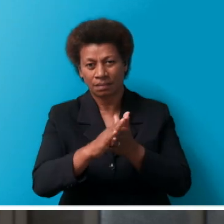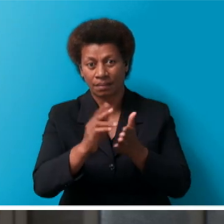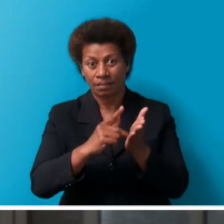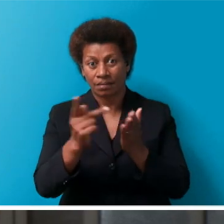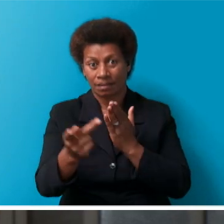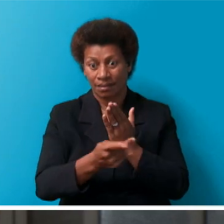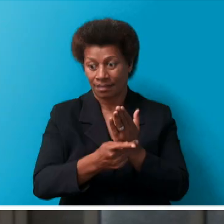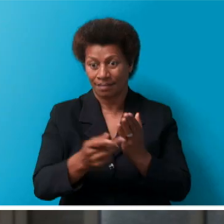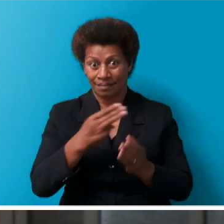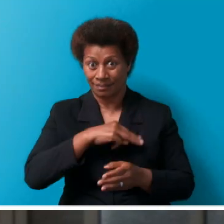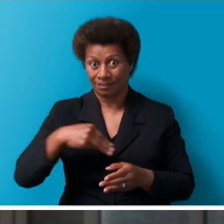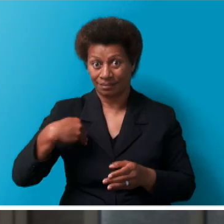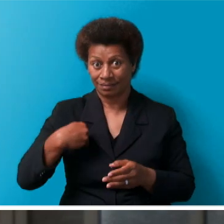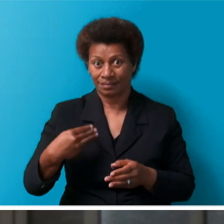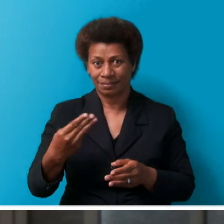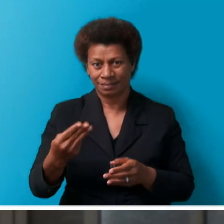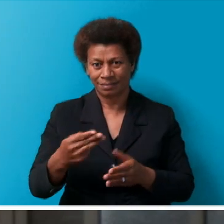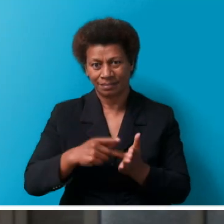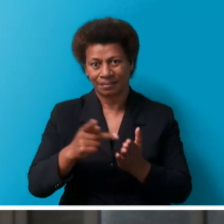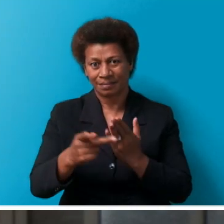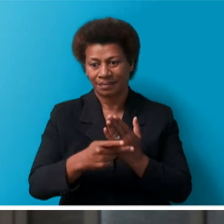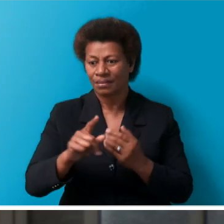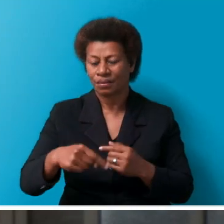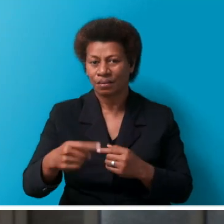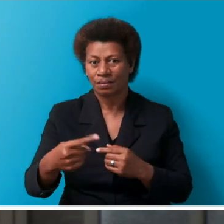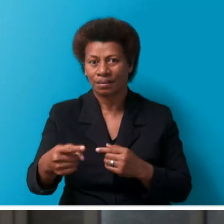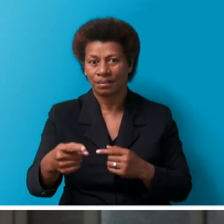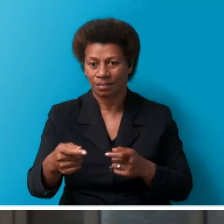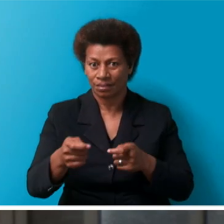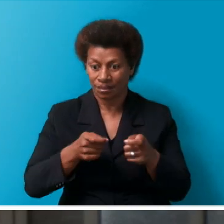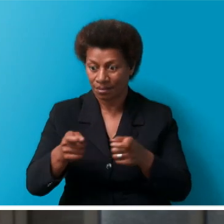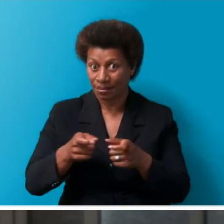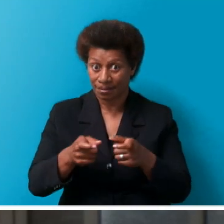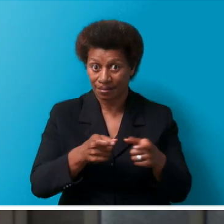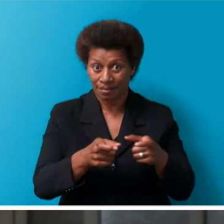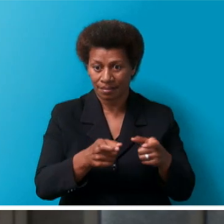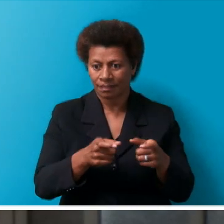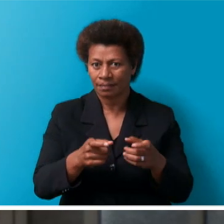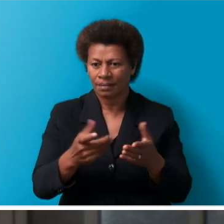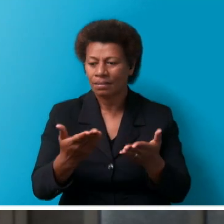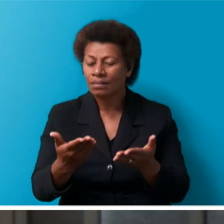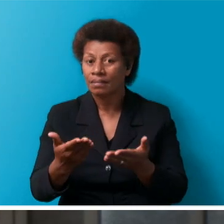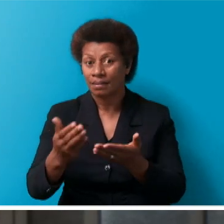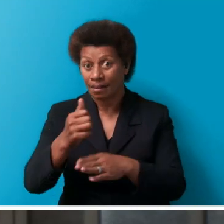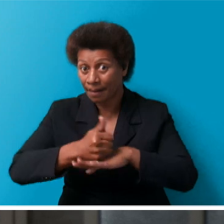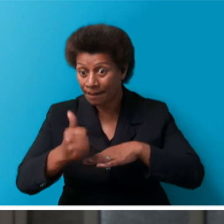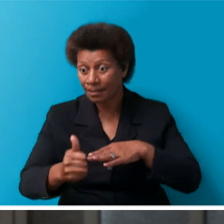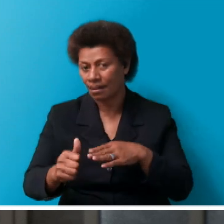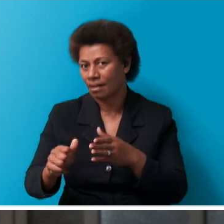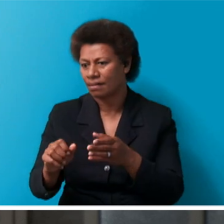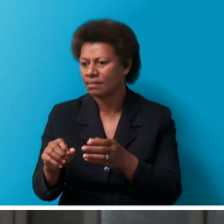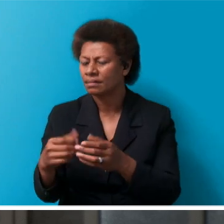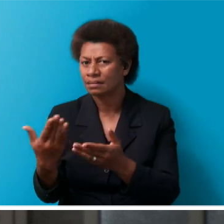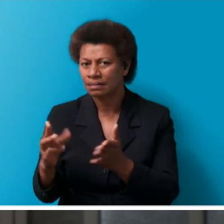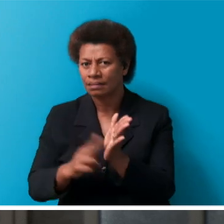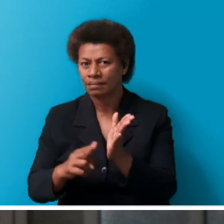Ministry and government as a whole, and will continue to coordinate and bring together government and non-government services to the doorsteps of our